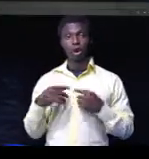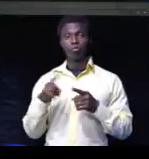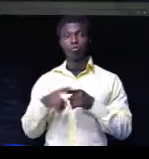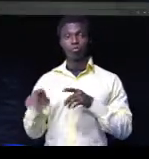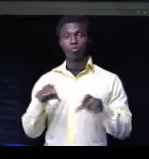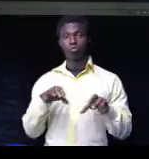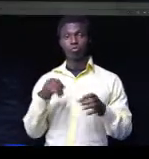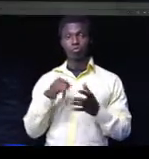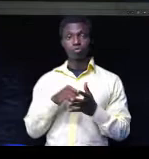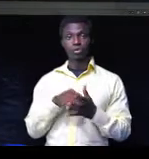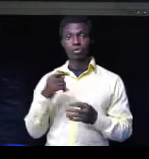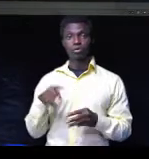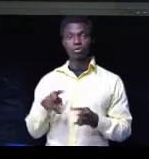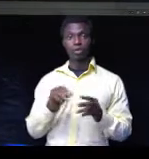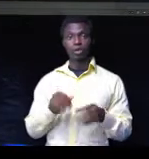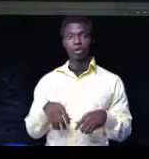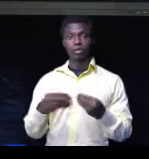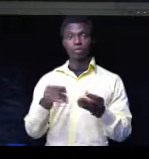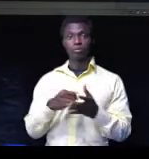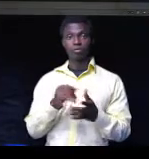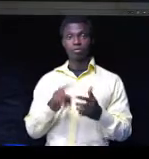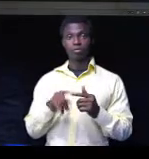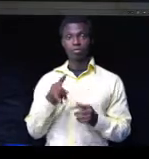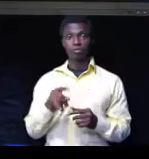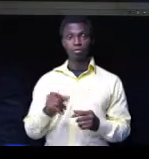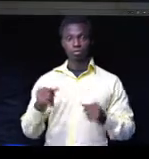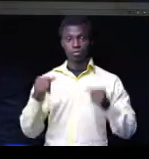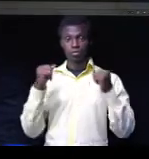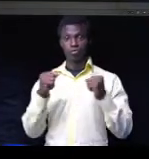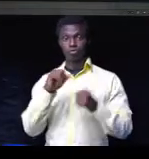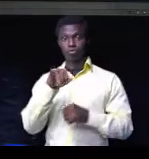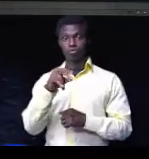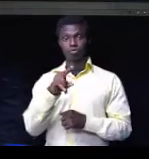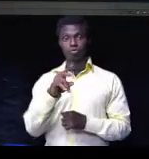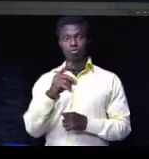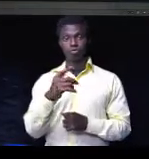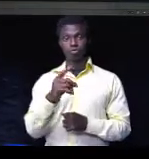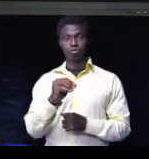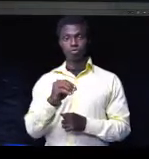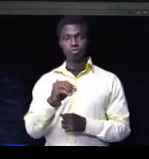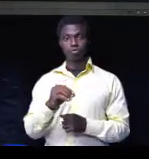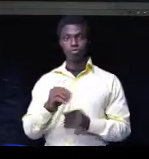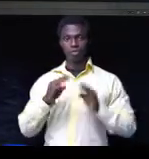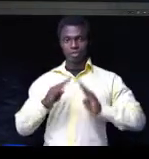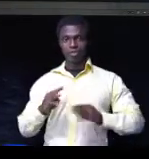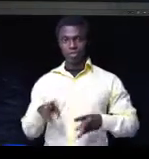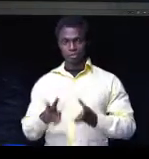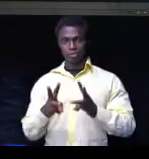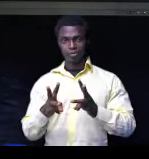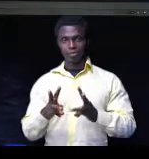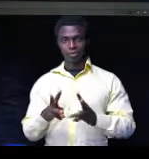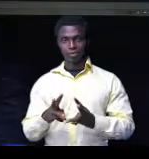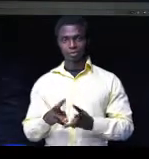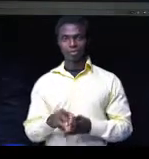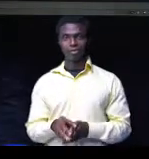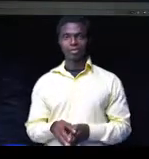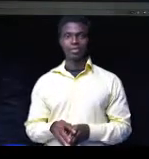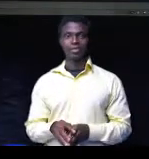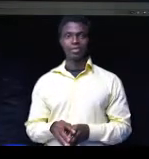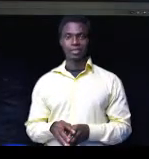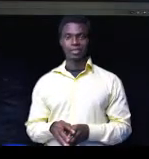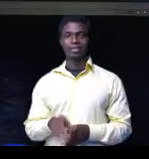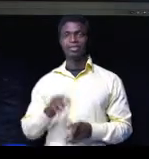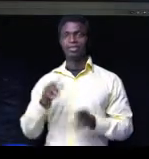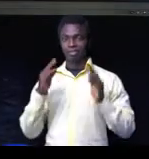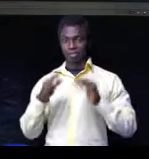have to do it the way I give it to you. When I tell you judo, you tell me gentle way. When I say judo, you tell me gentle